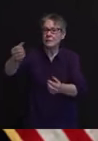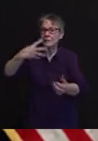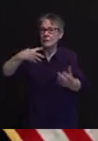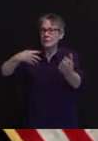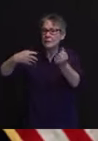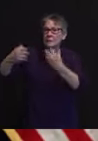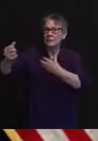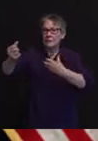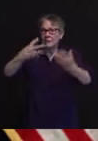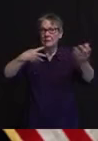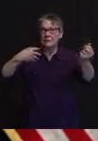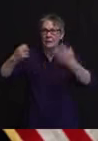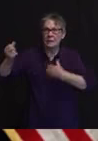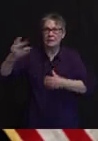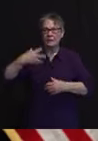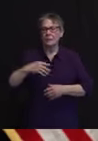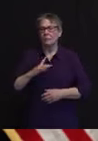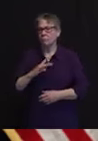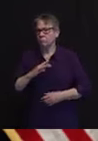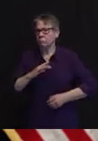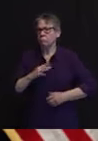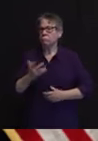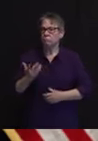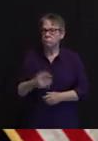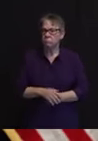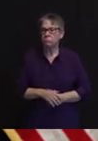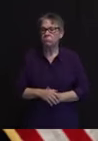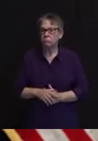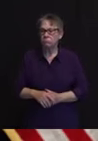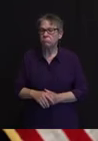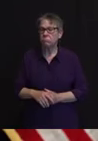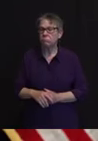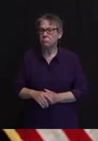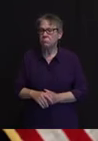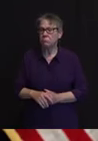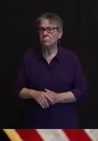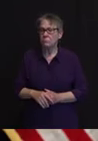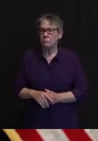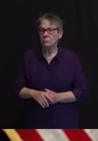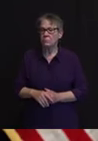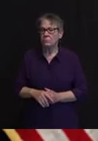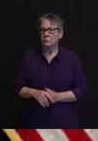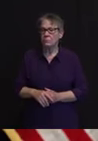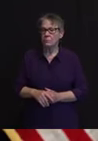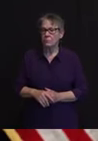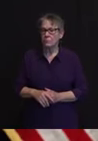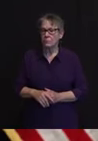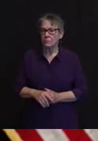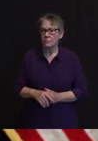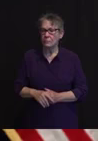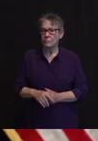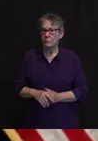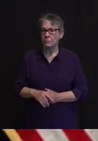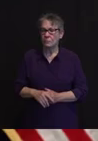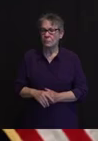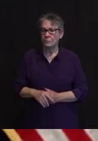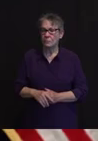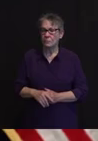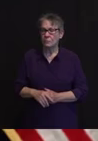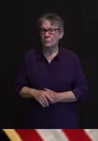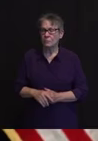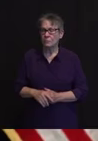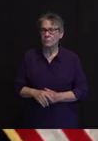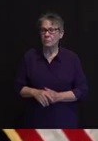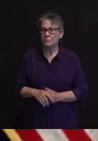Are Here moment when we're out of the woods and we are able to turn around, whether it's sending ambulances back or ventilators or